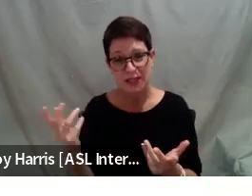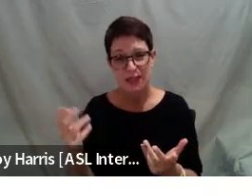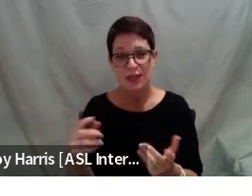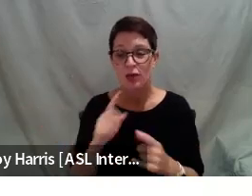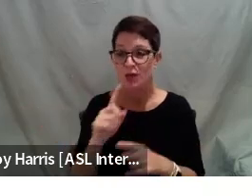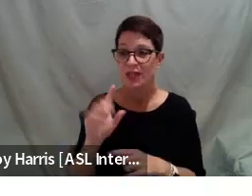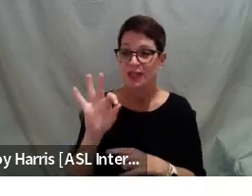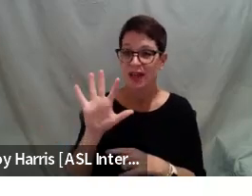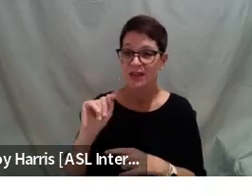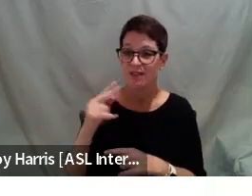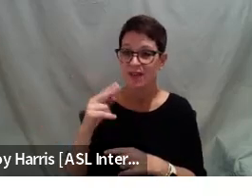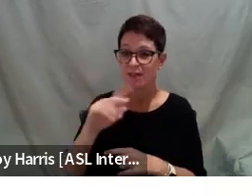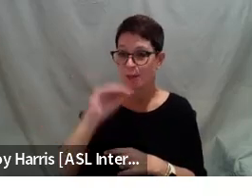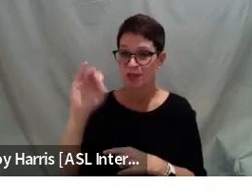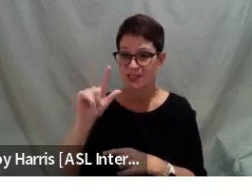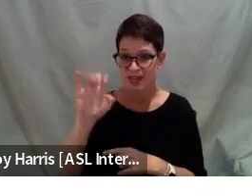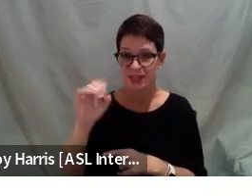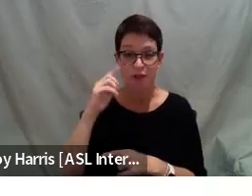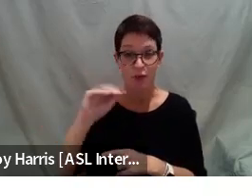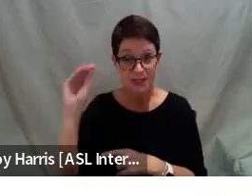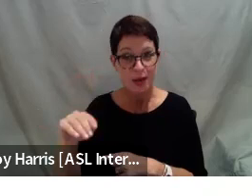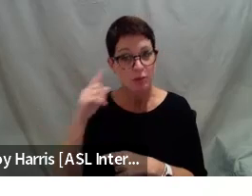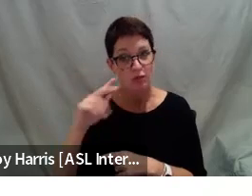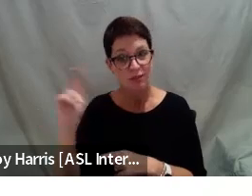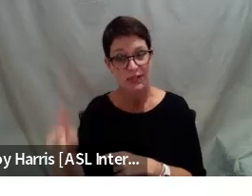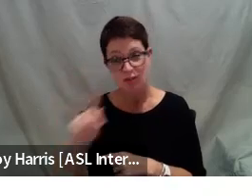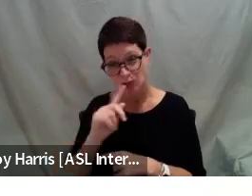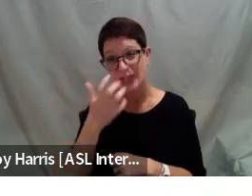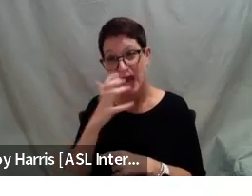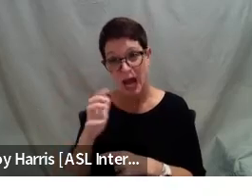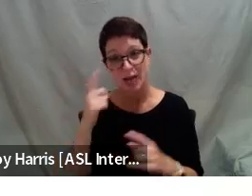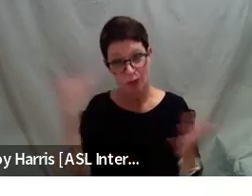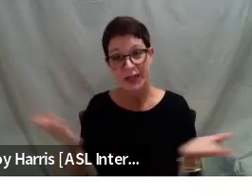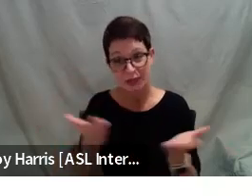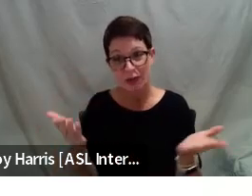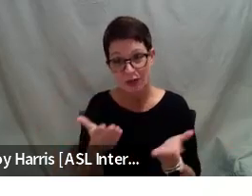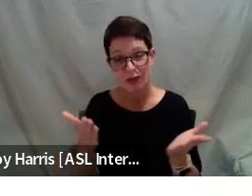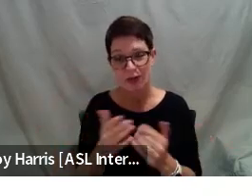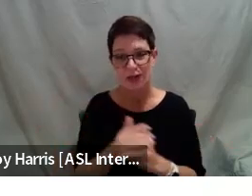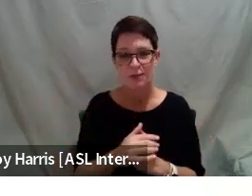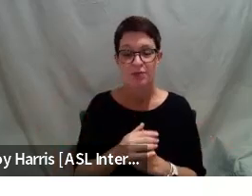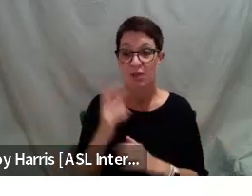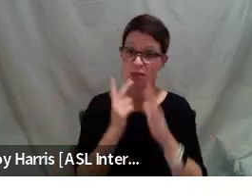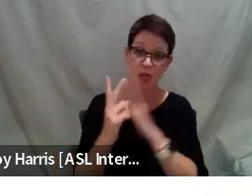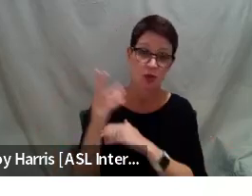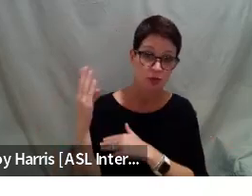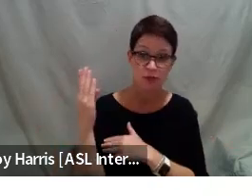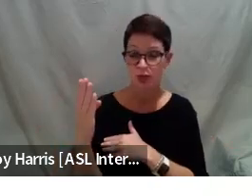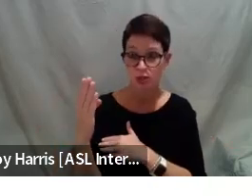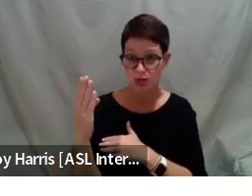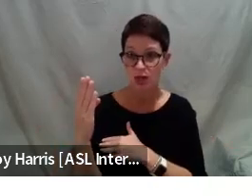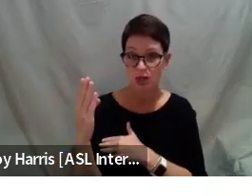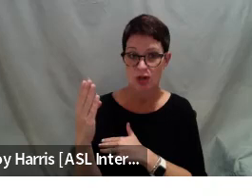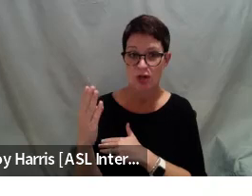95th percentile of temperatures for Philadelphia. So if we look to the future, our